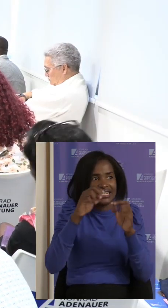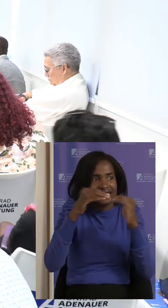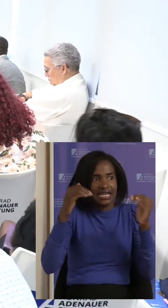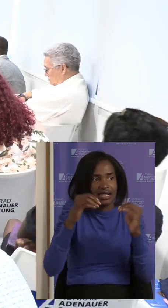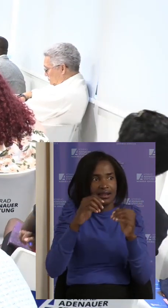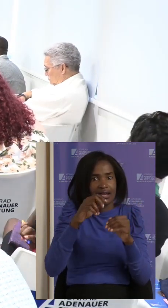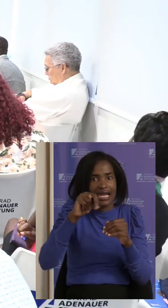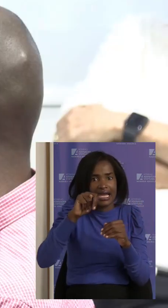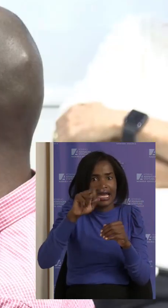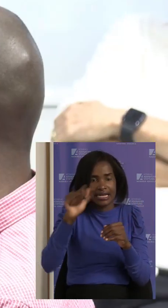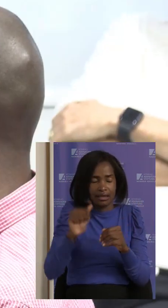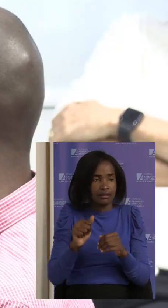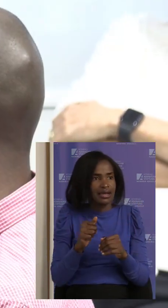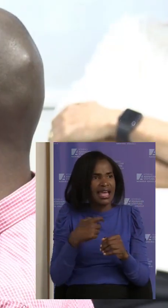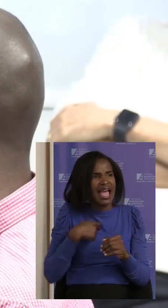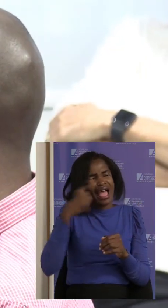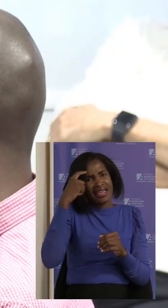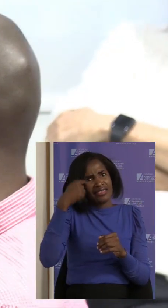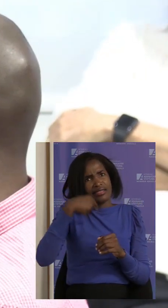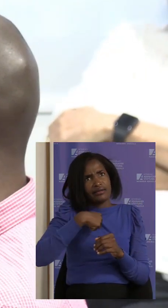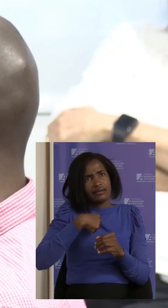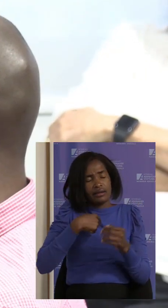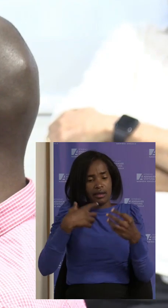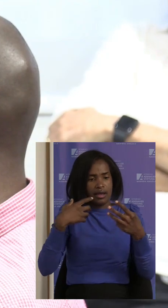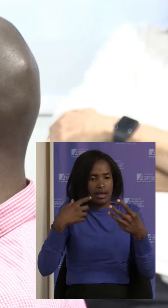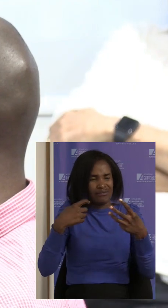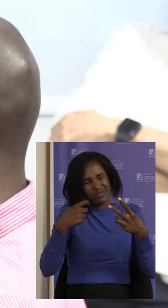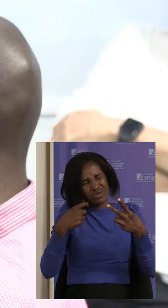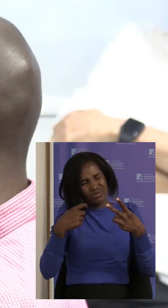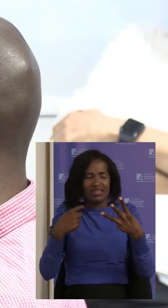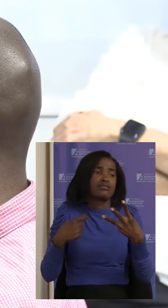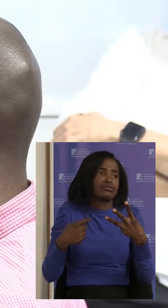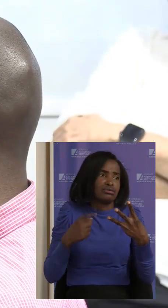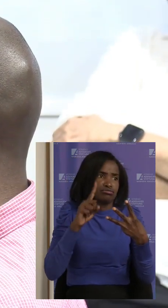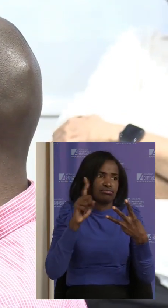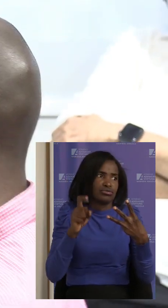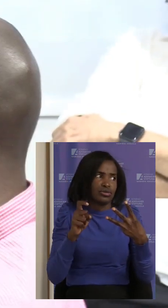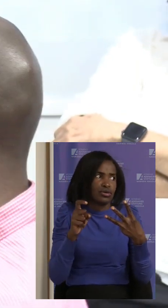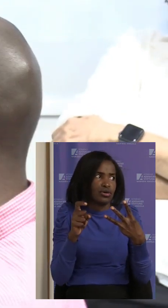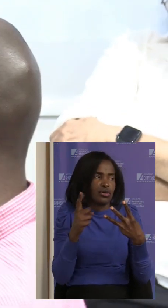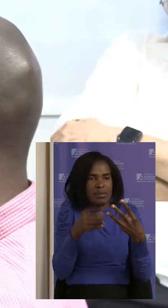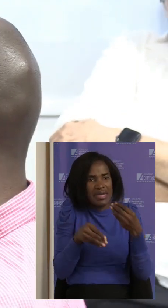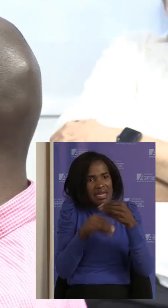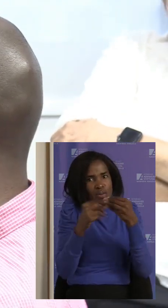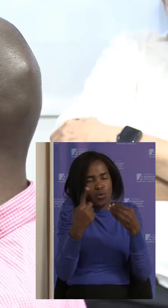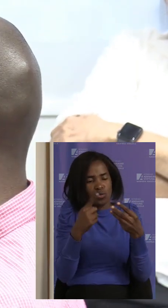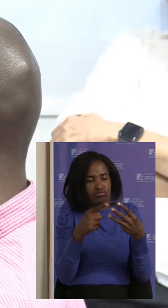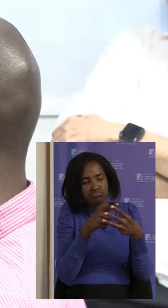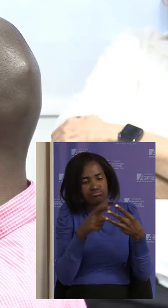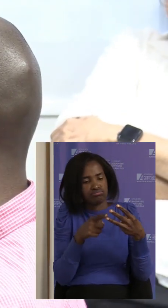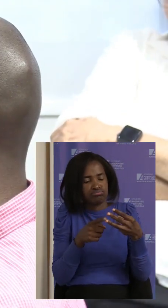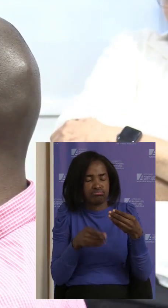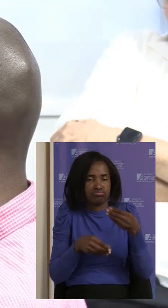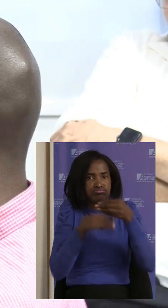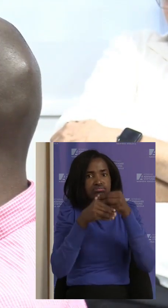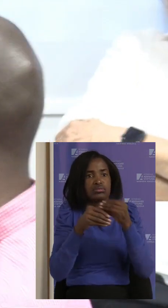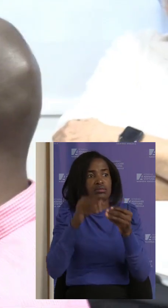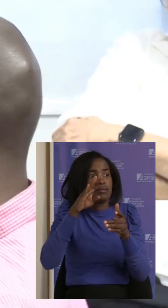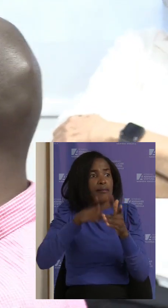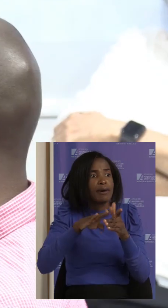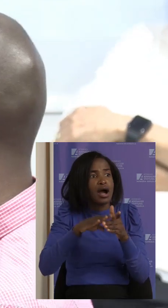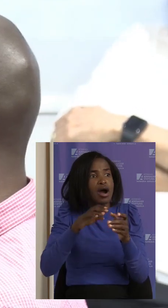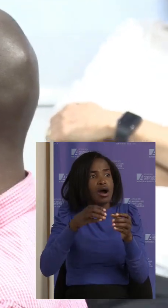Authority. I think for me, I have 2-3 questions here, or just maybe some additions. Maybe in terms of